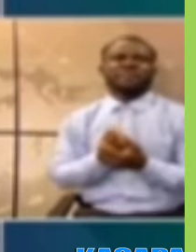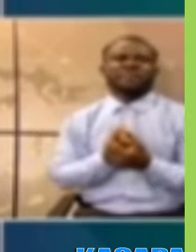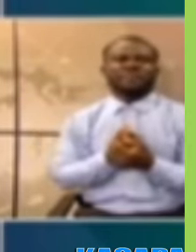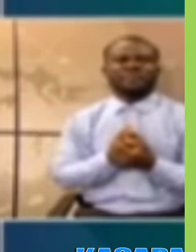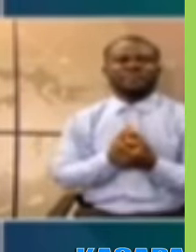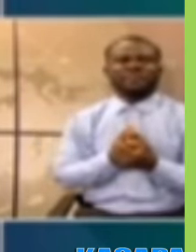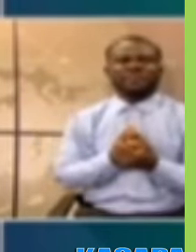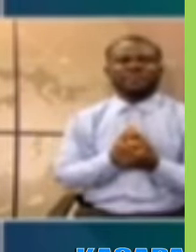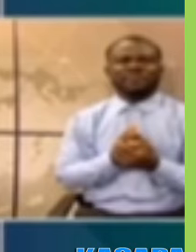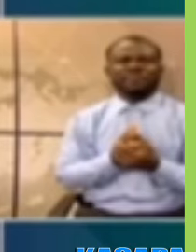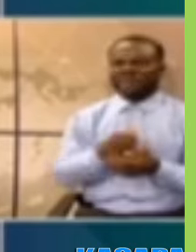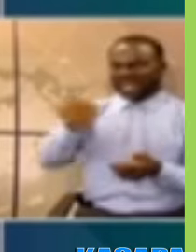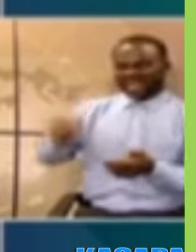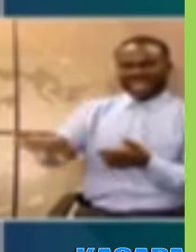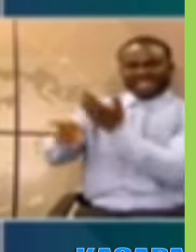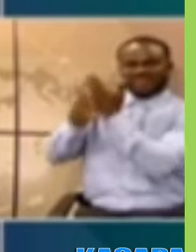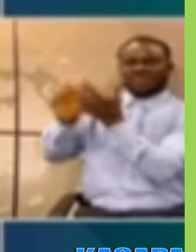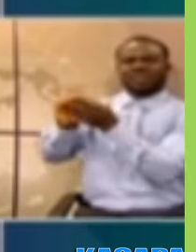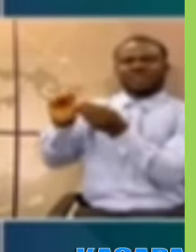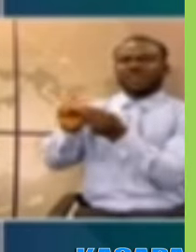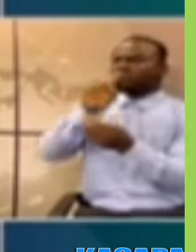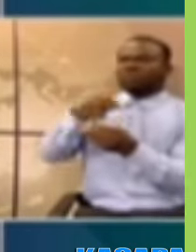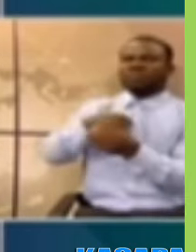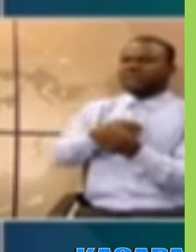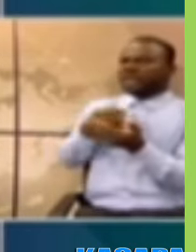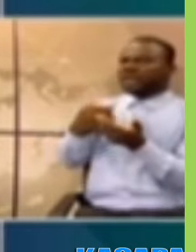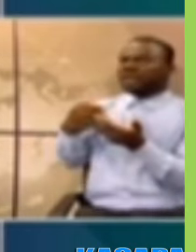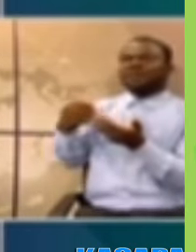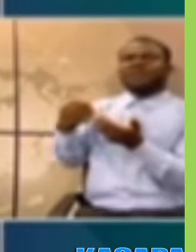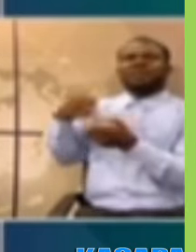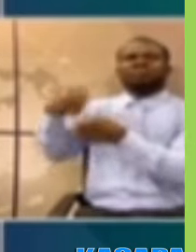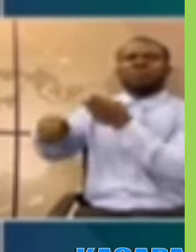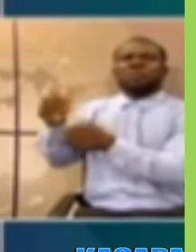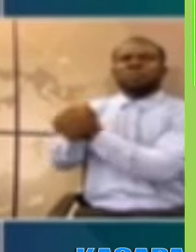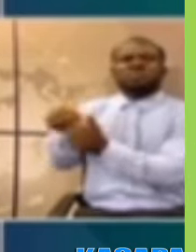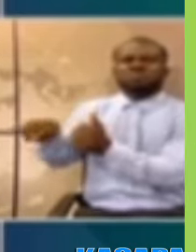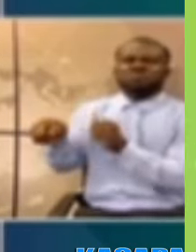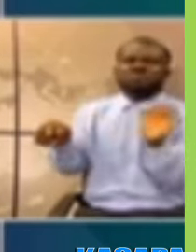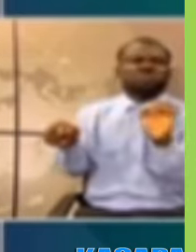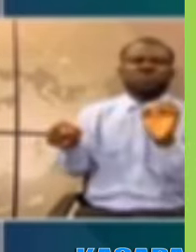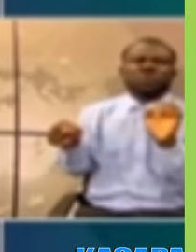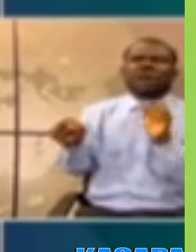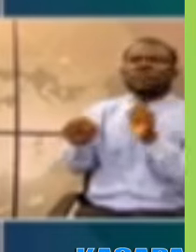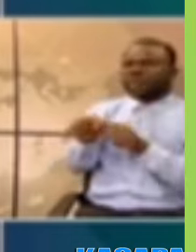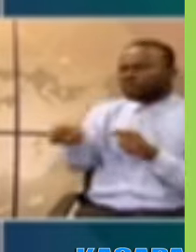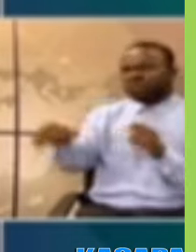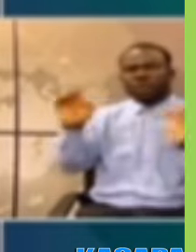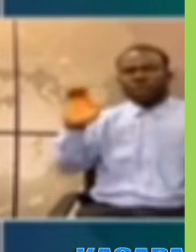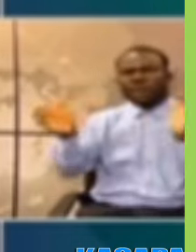Aha! I said, no, okay, you know, not coming in any problem here. But how do you compare